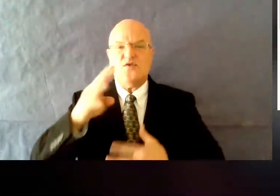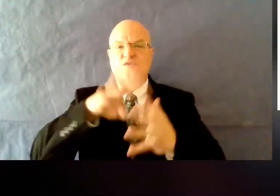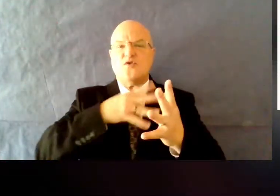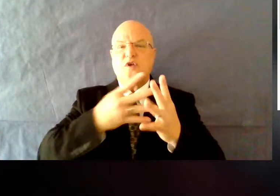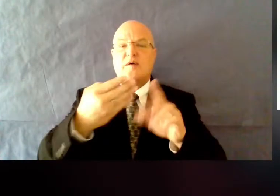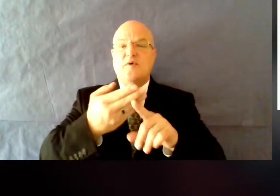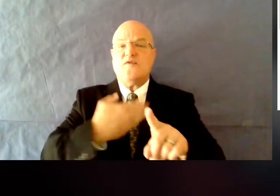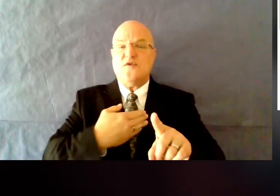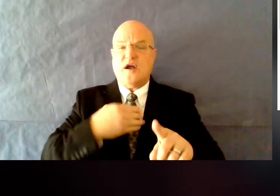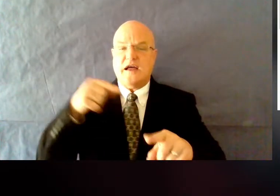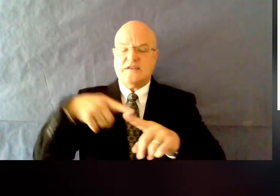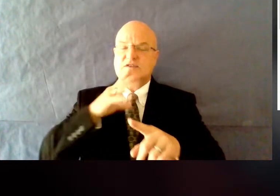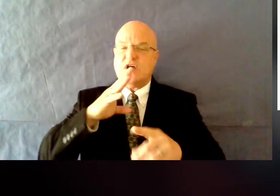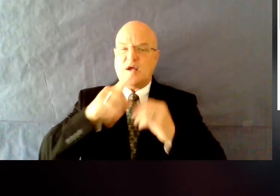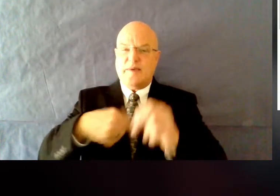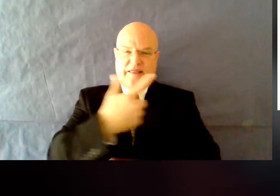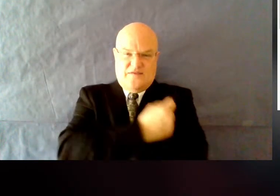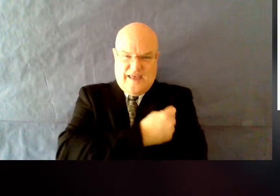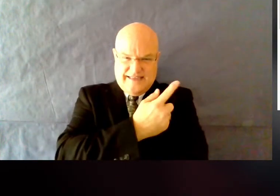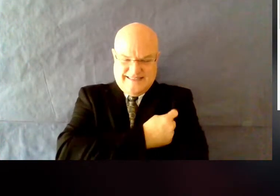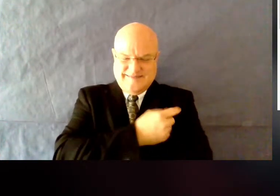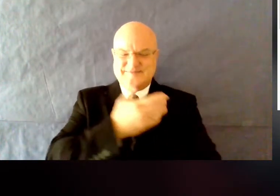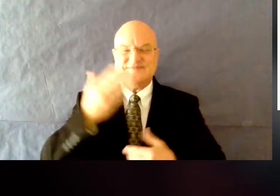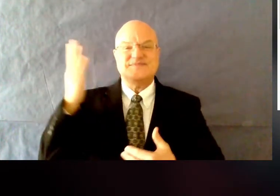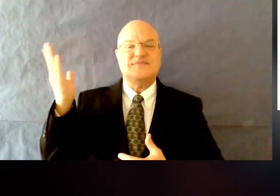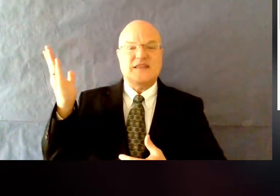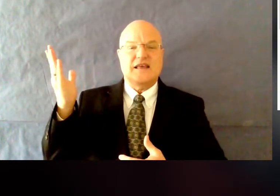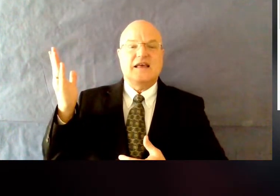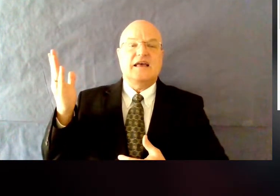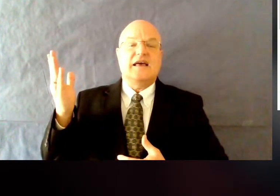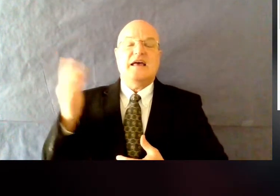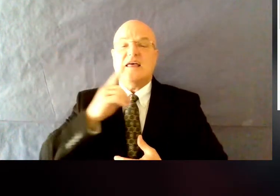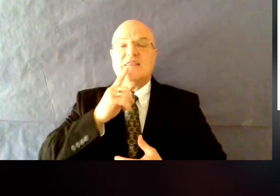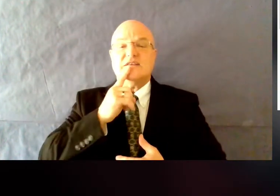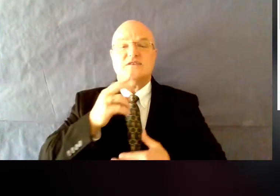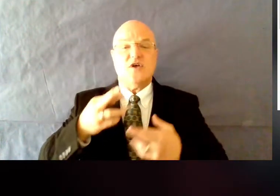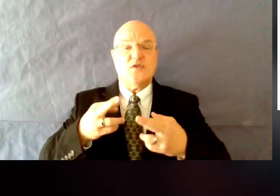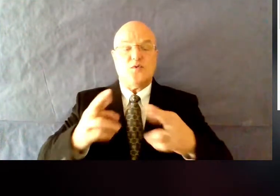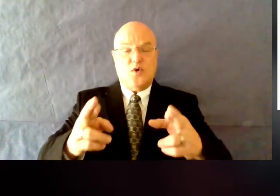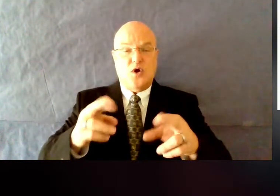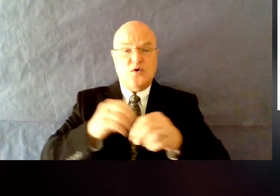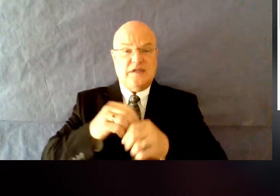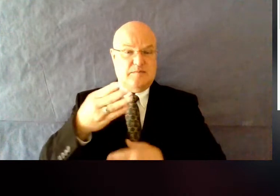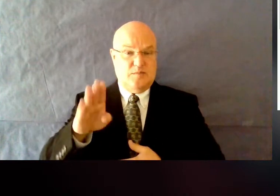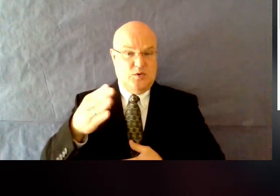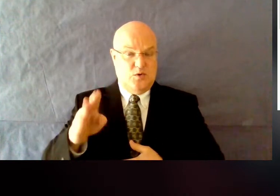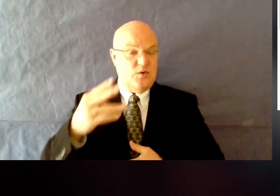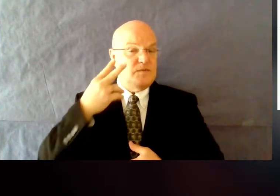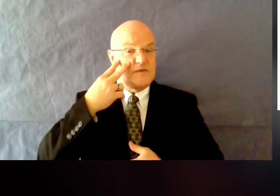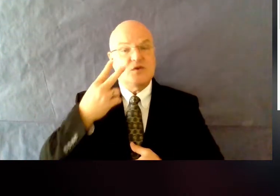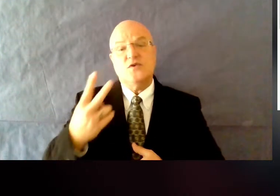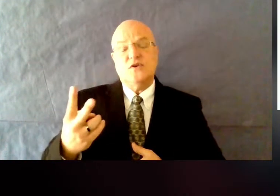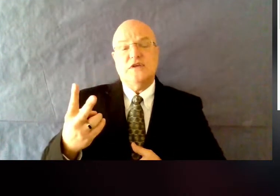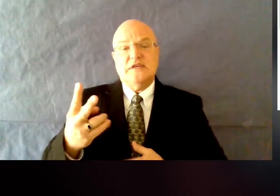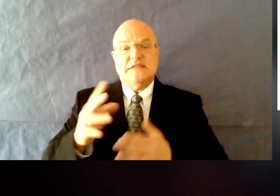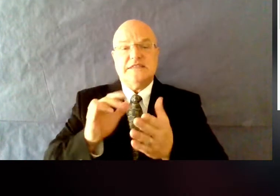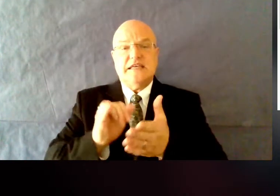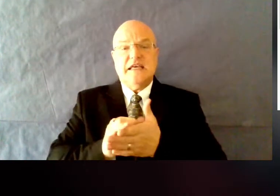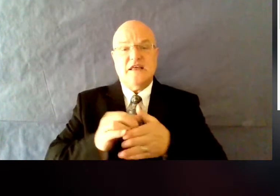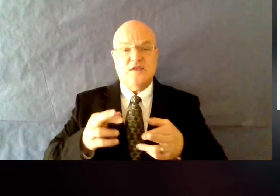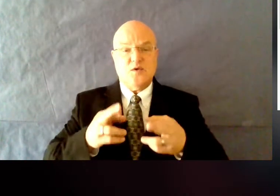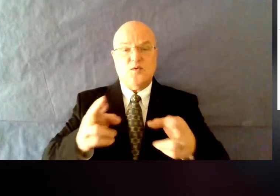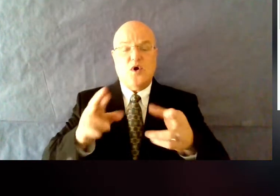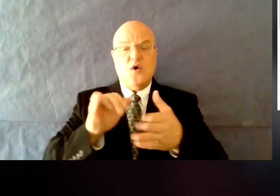I come to vaccines, and this is the current road conditions. In blue, you can see the roads that